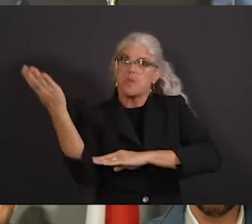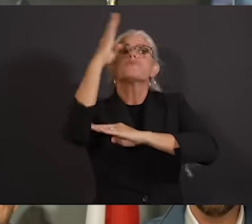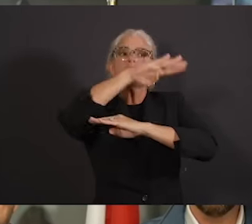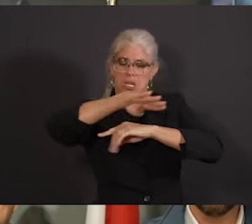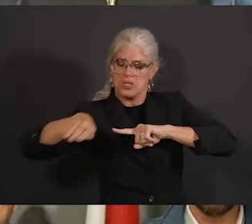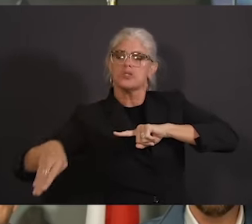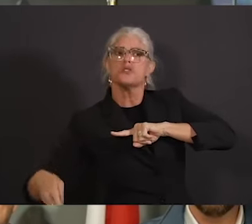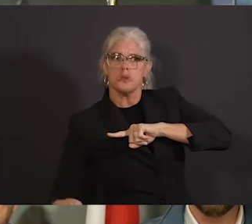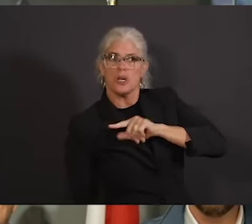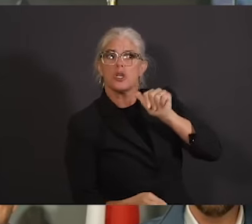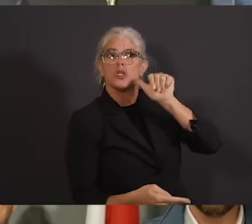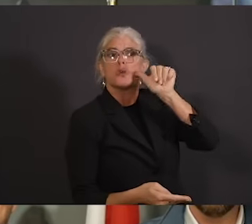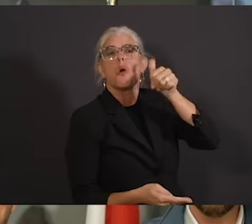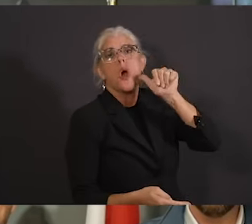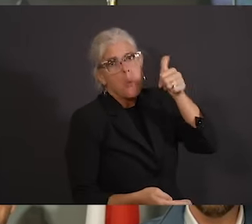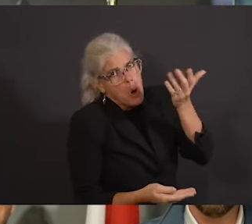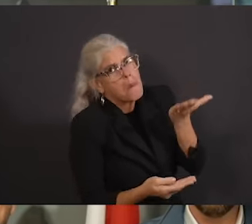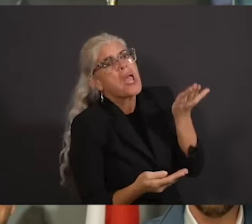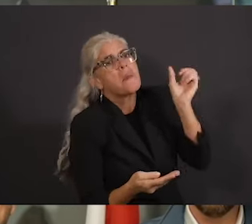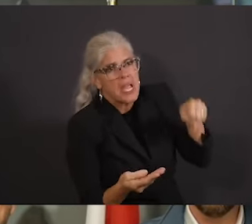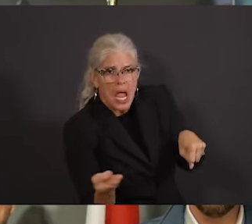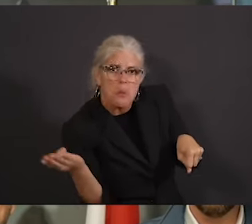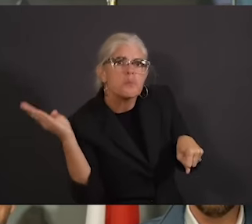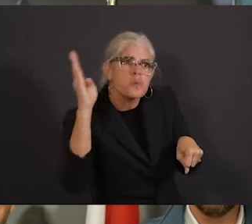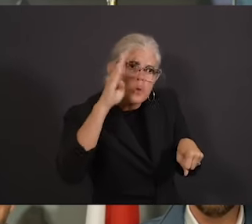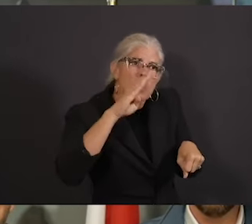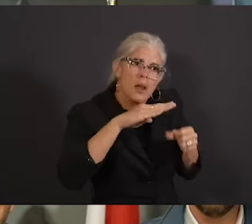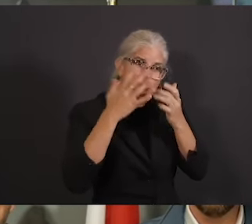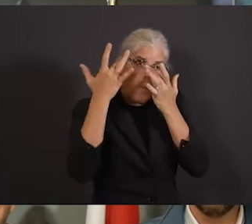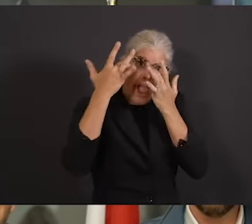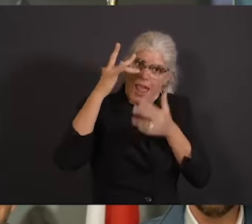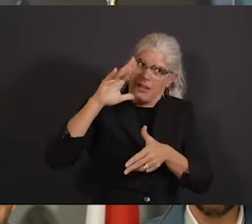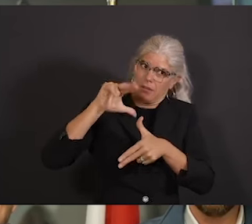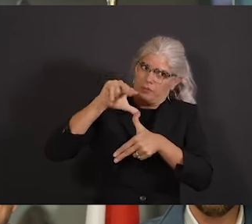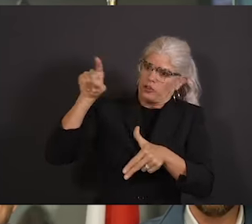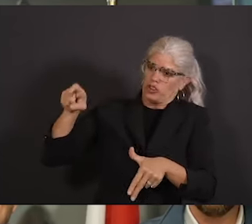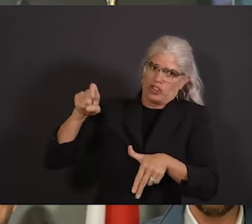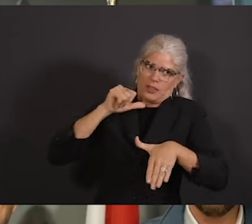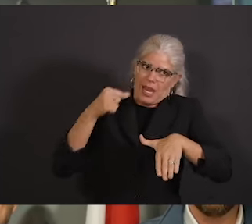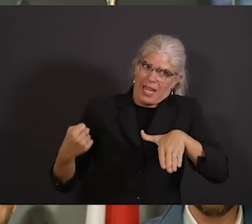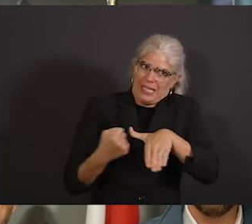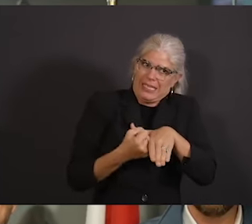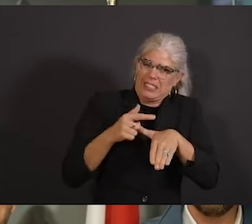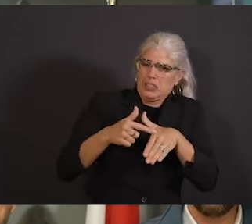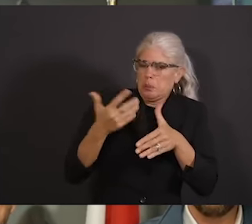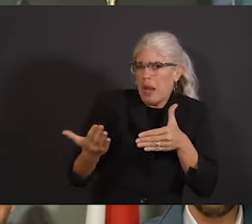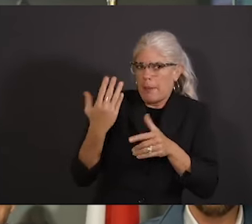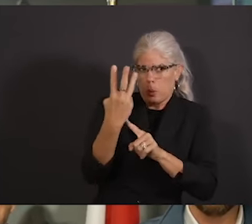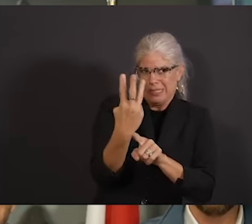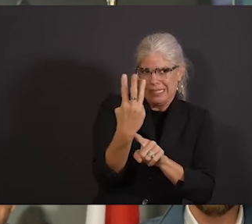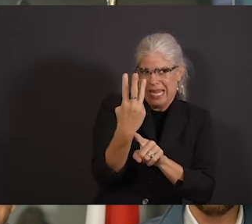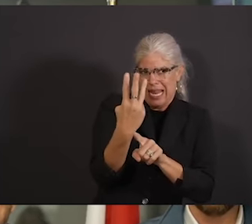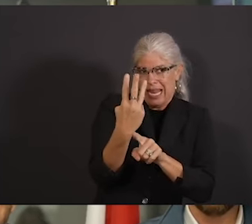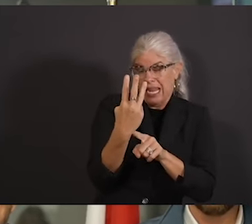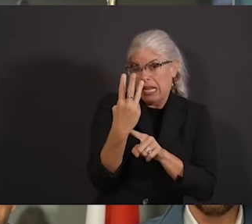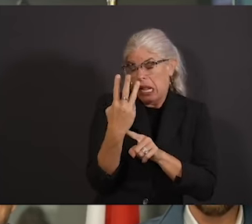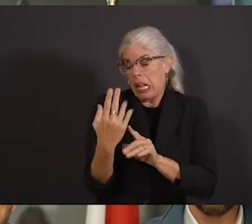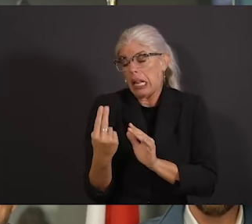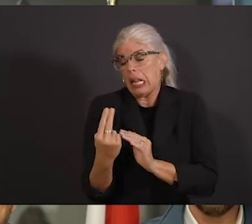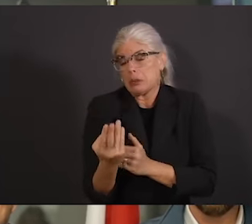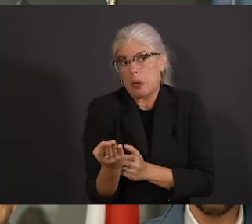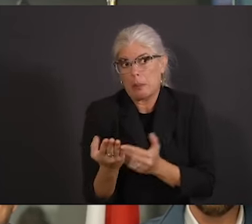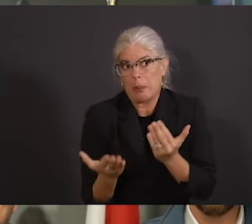tomorrow, given that the storm's likely not to make landfall till later on Wednesday. And that could even get pushed back even